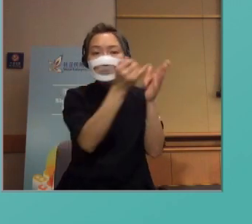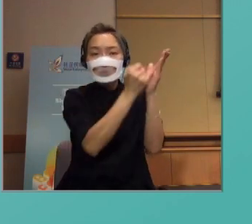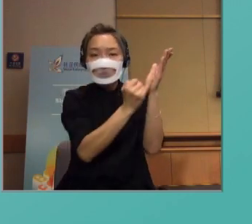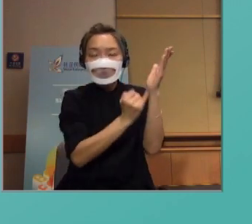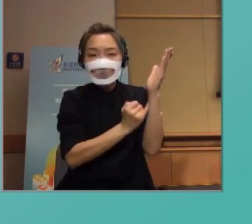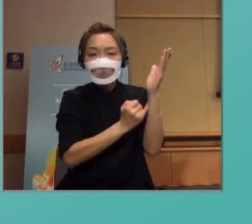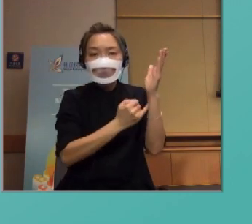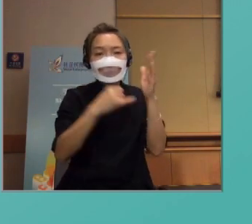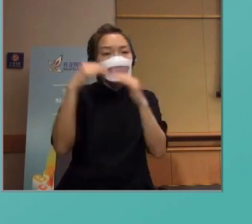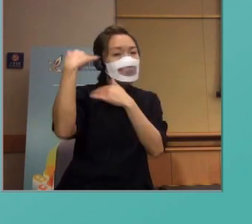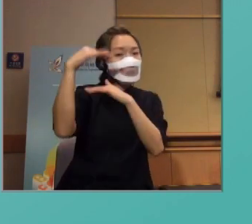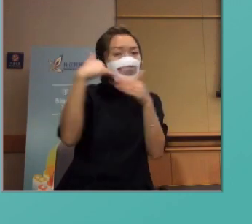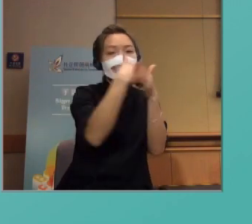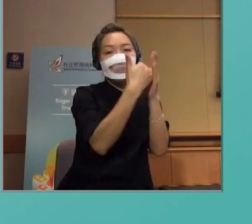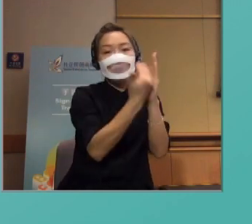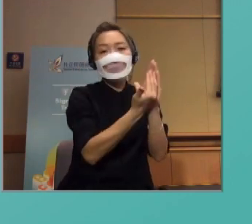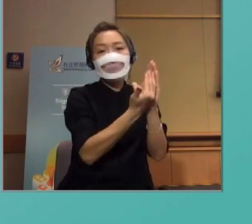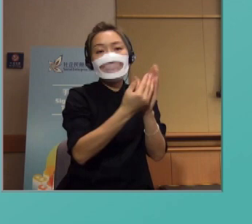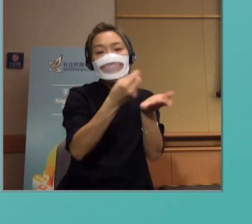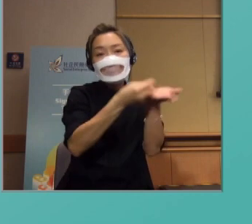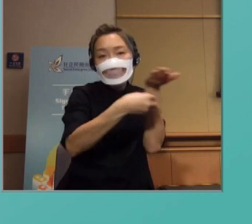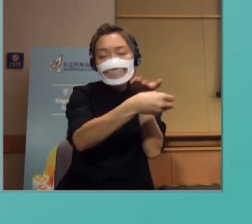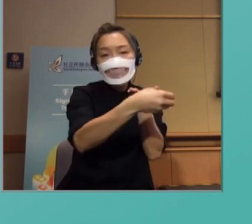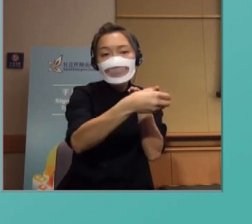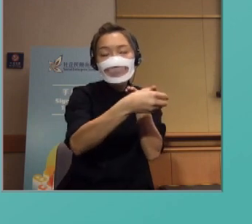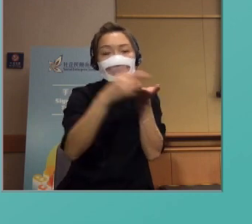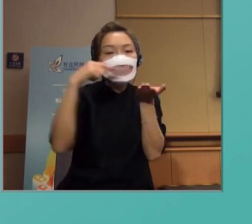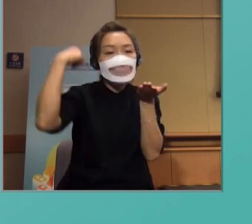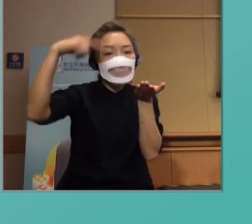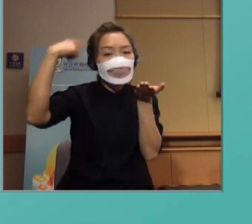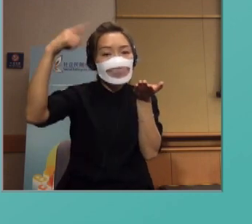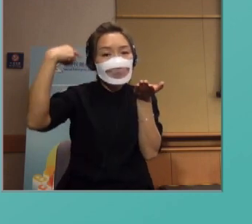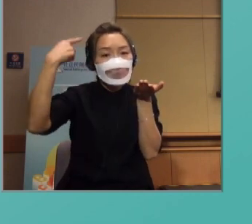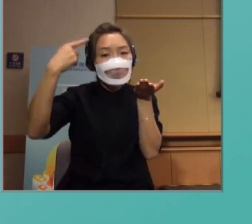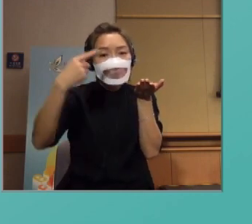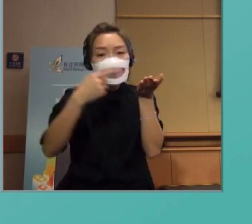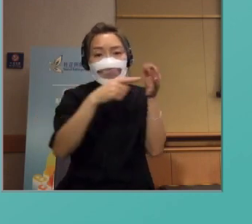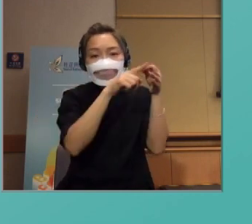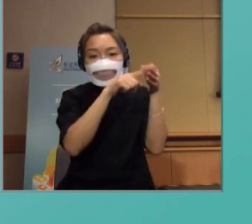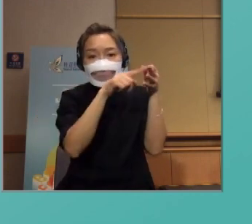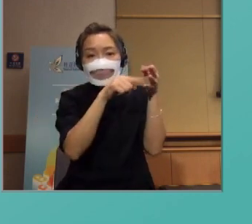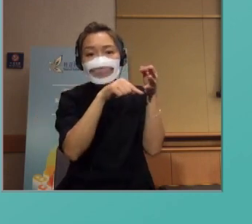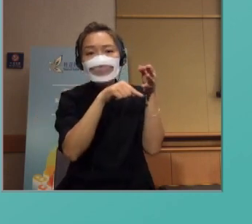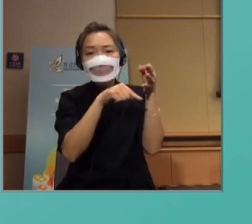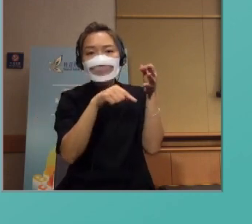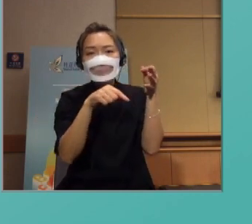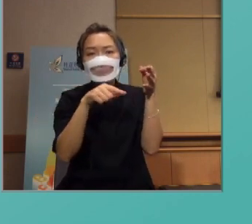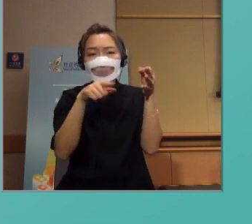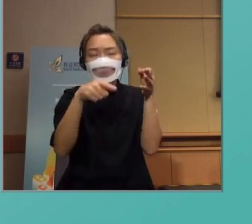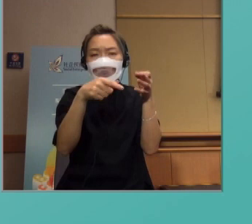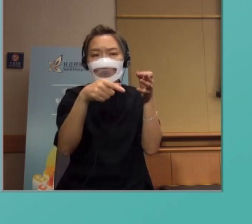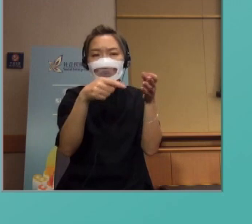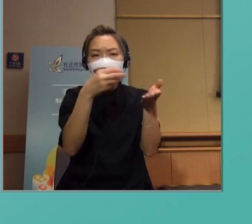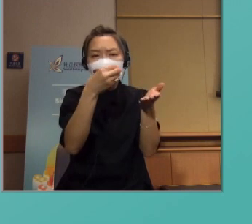by an artist in the US called Beeple, which was sold for 70 million by one of the auction houses. It was one of the